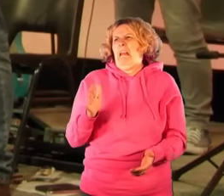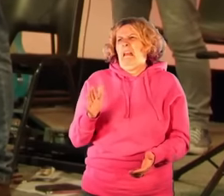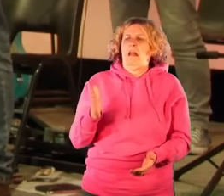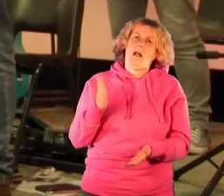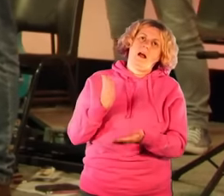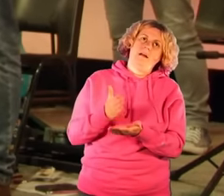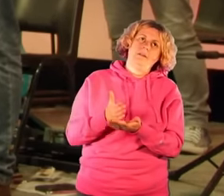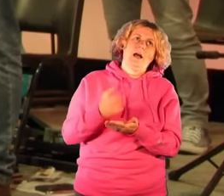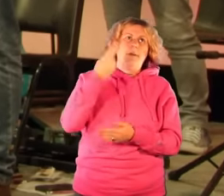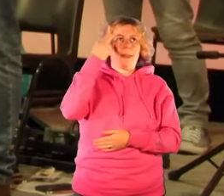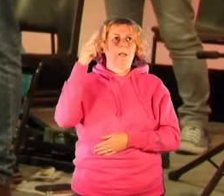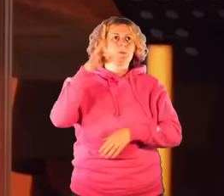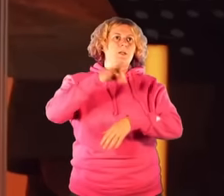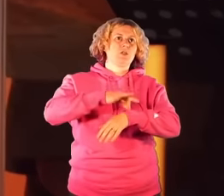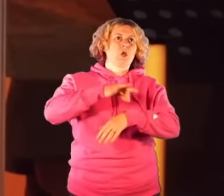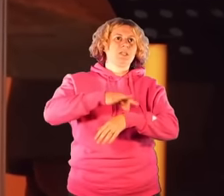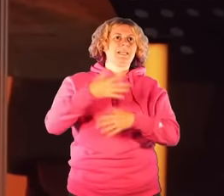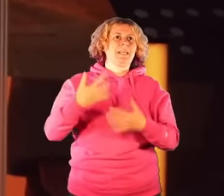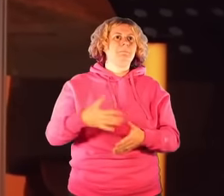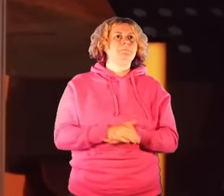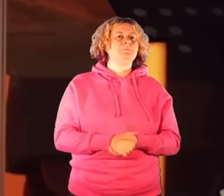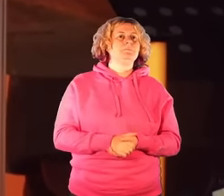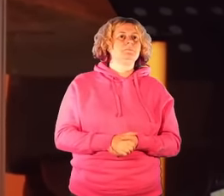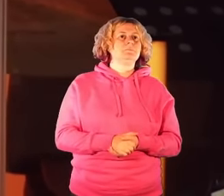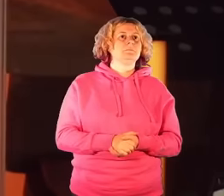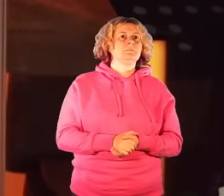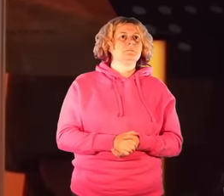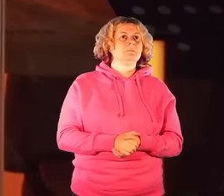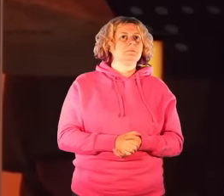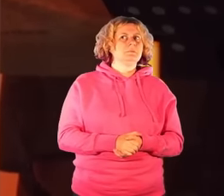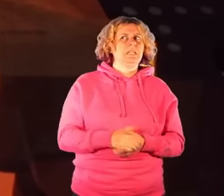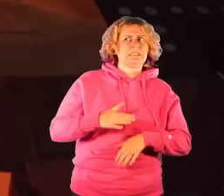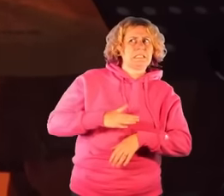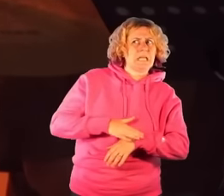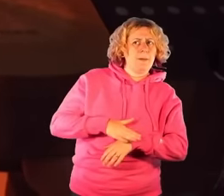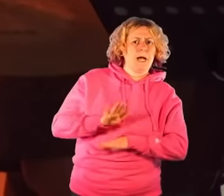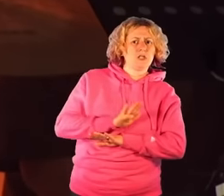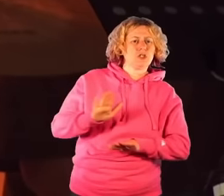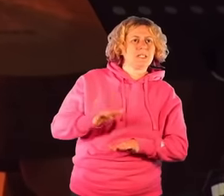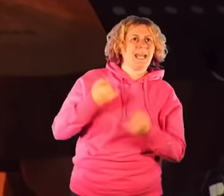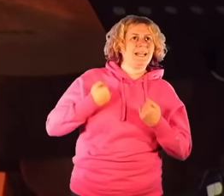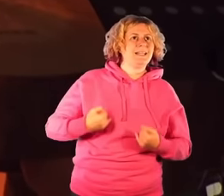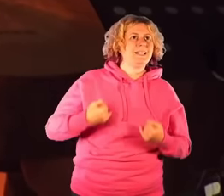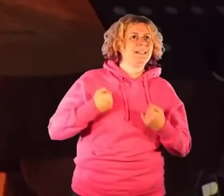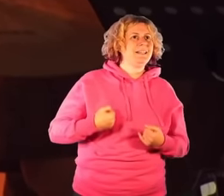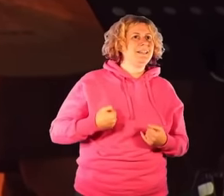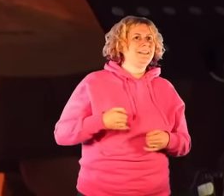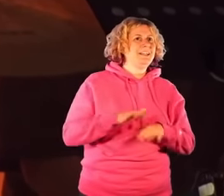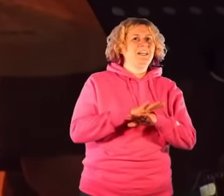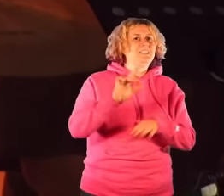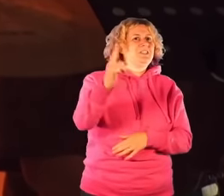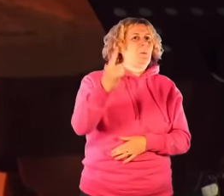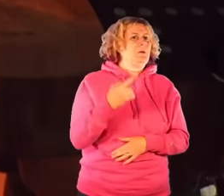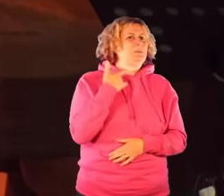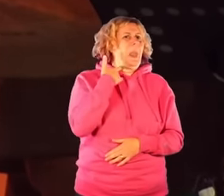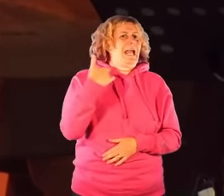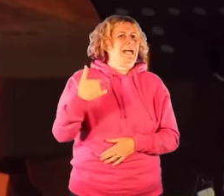officially allowed to be called a doctor. Is this a time not to get ill? Yeah, don't come to Lancaster Hospital.